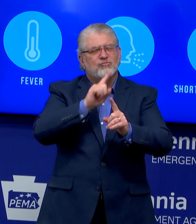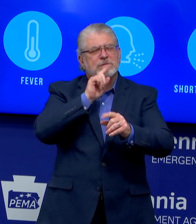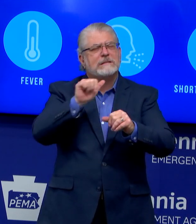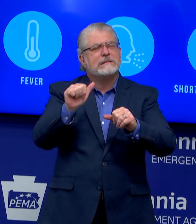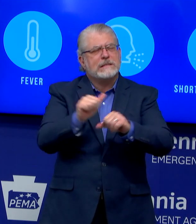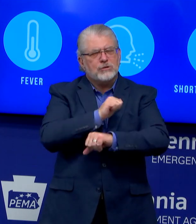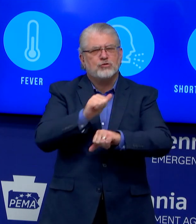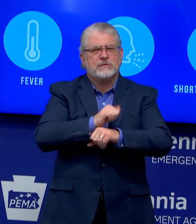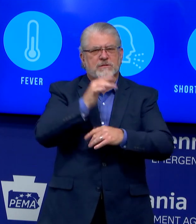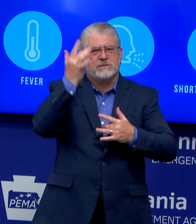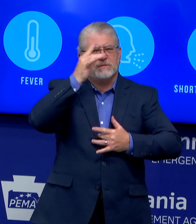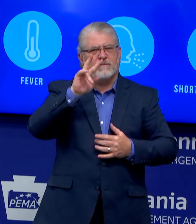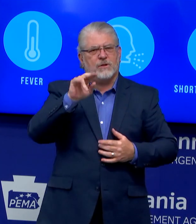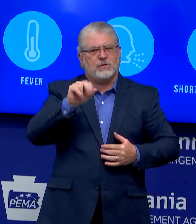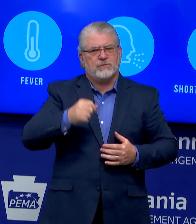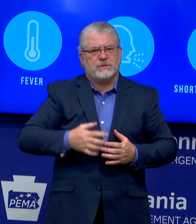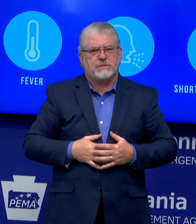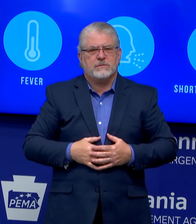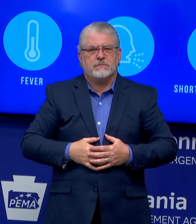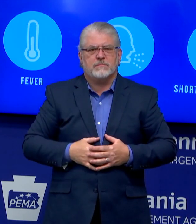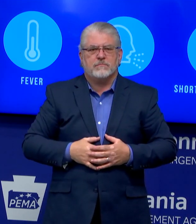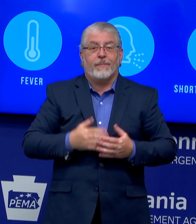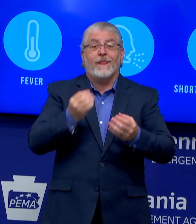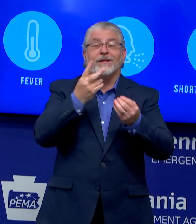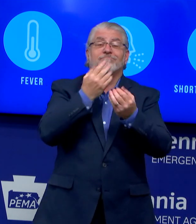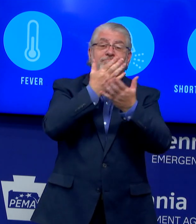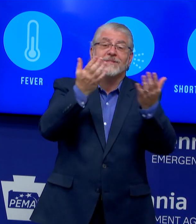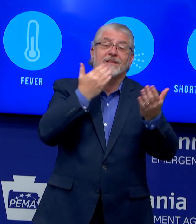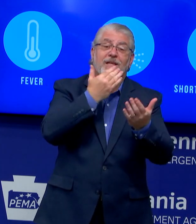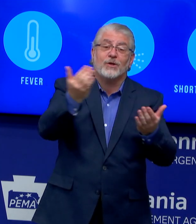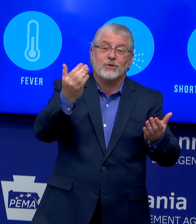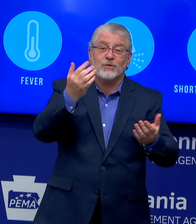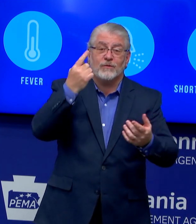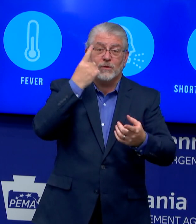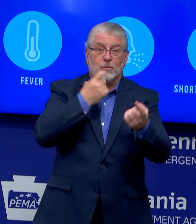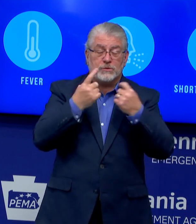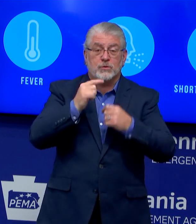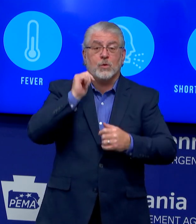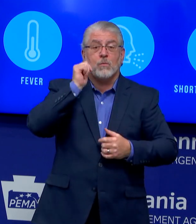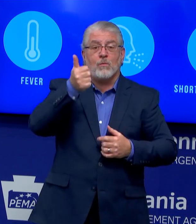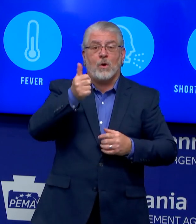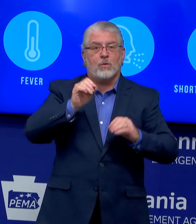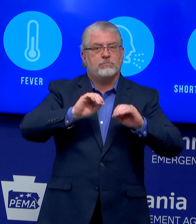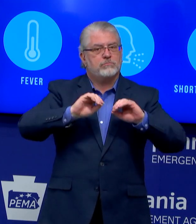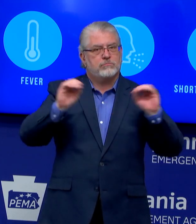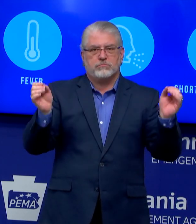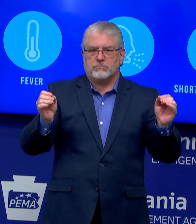tomorrow we will post all of the data on health.pa.gov. Thank you.